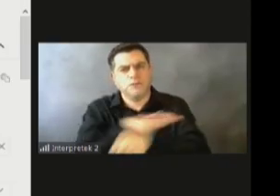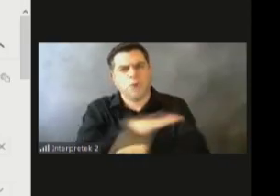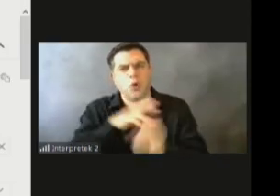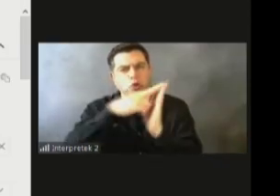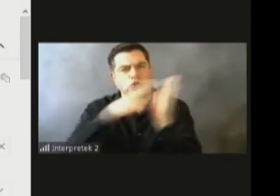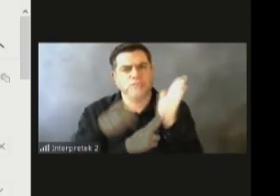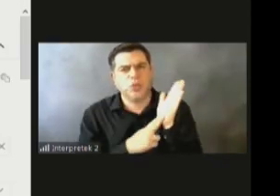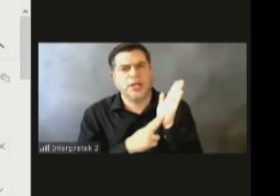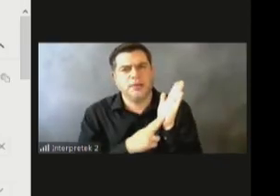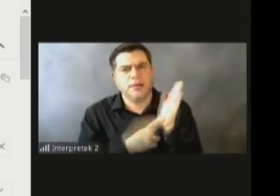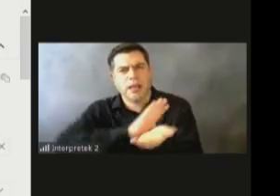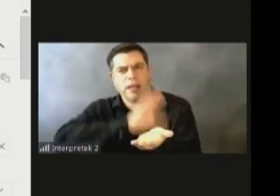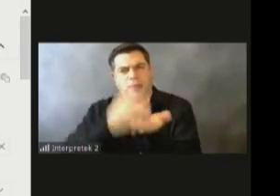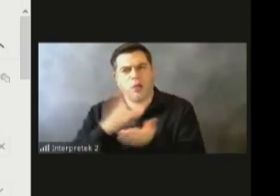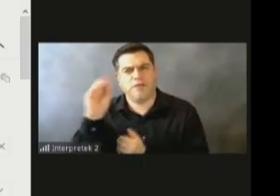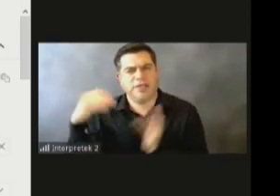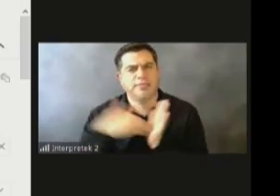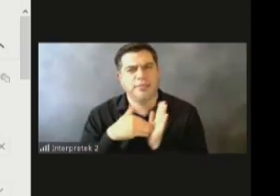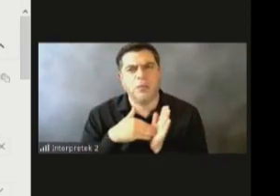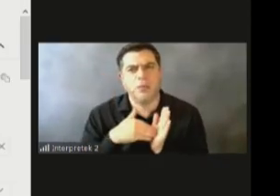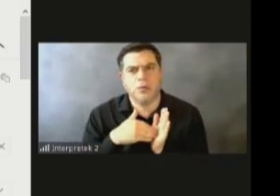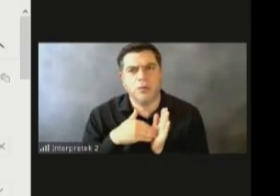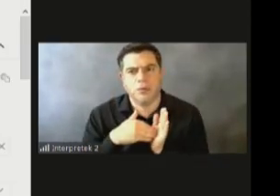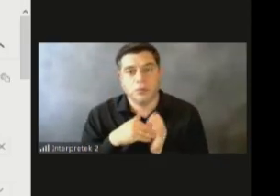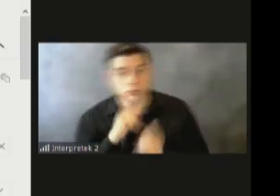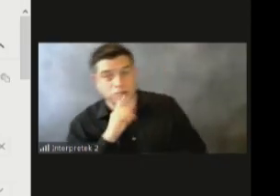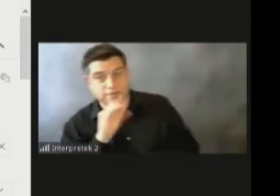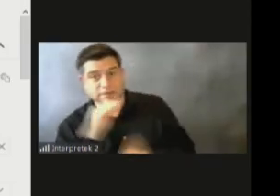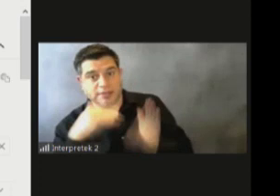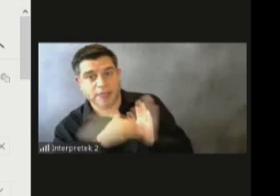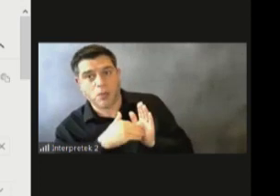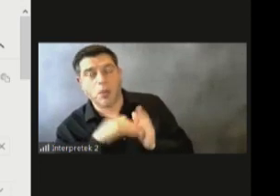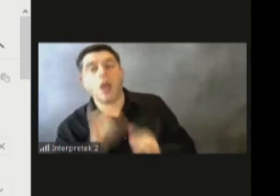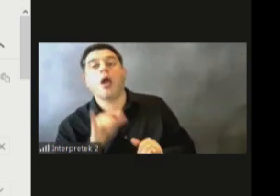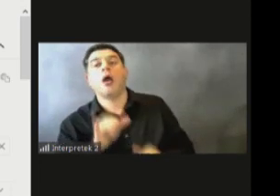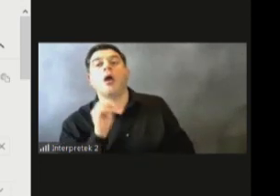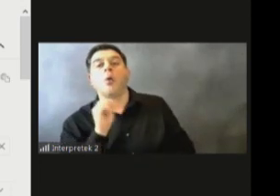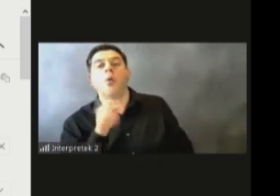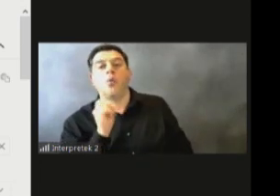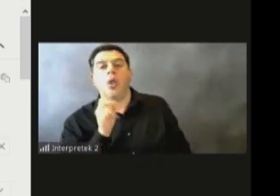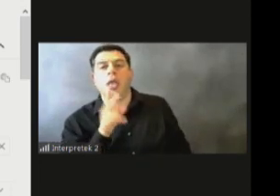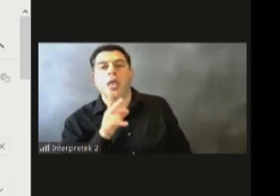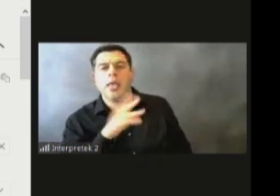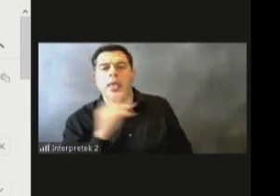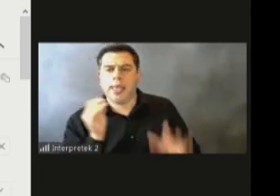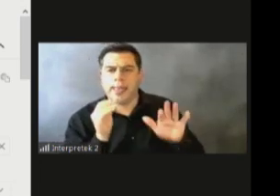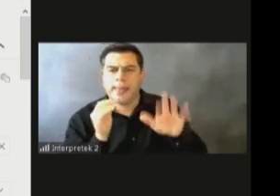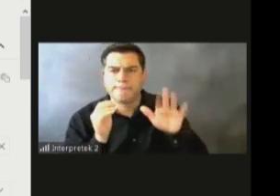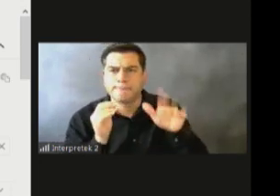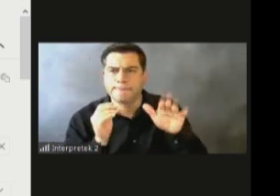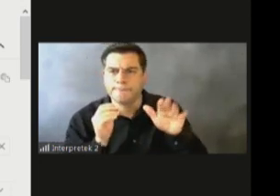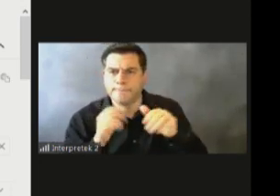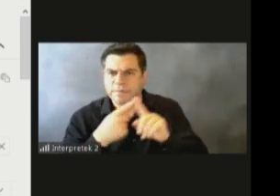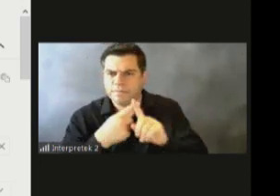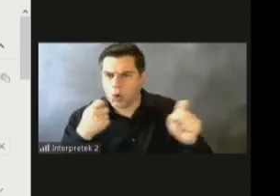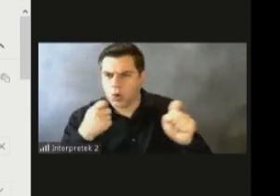we'll just say roughly $50,000. And I guess a representative from the Florida Housing Coalition, can